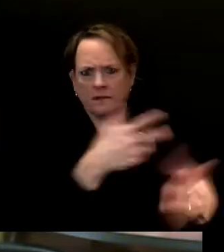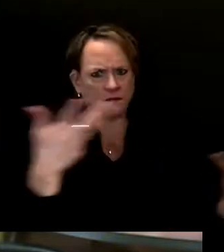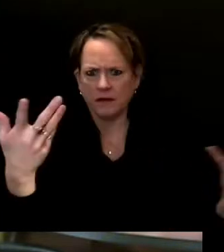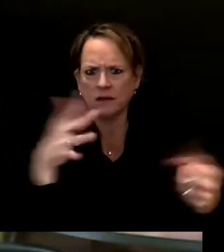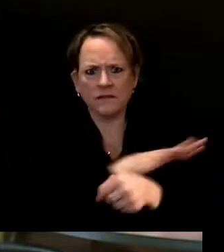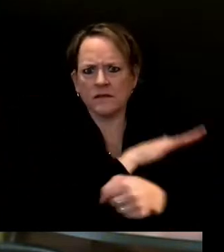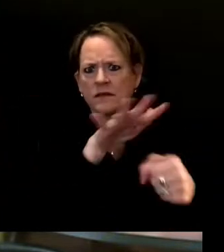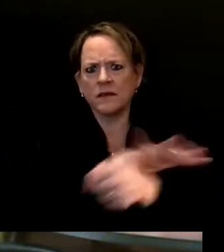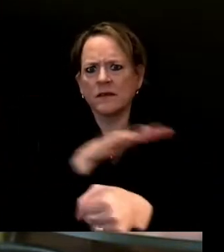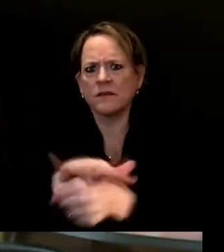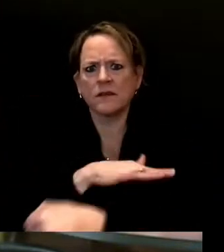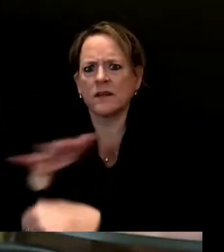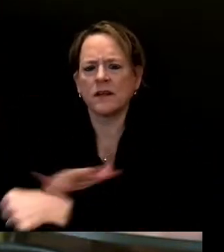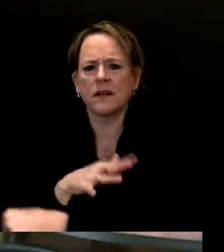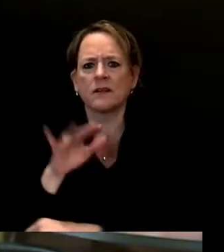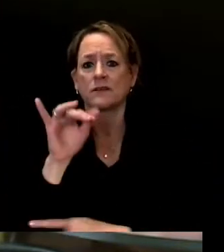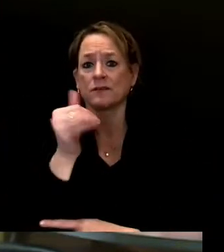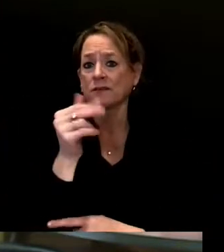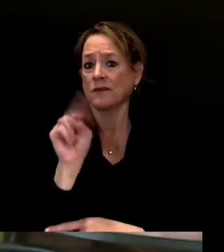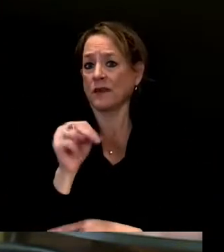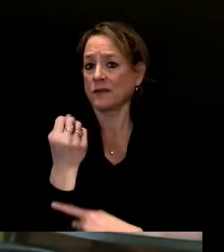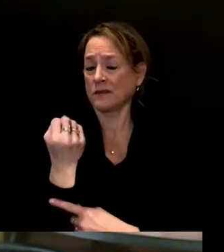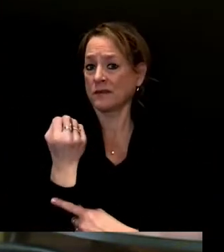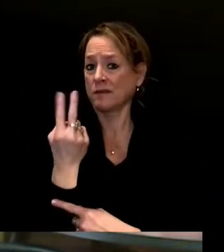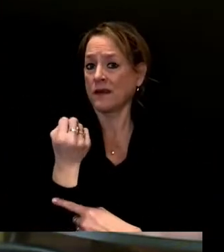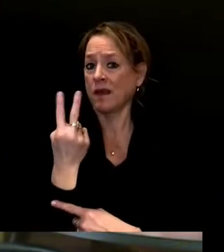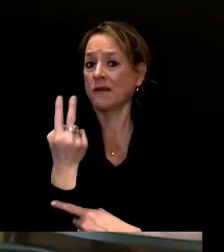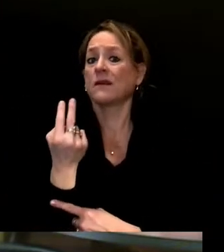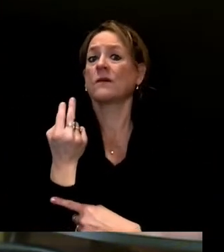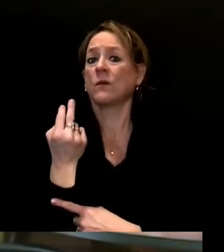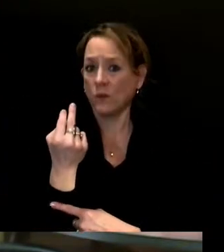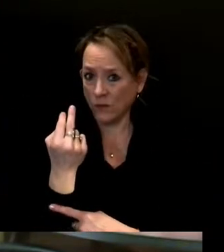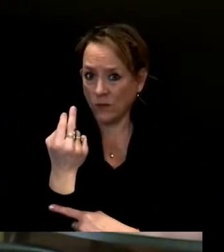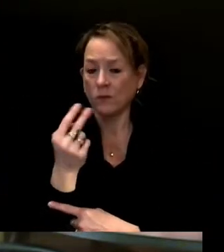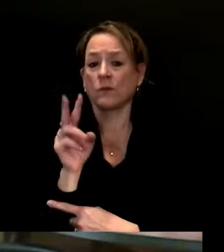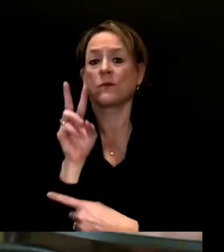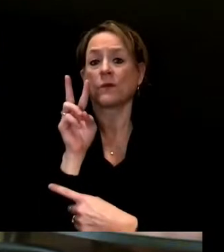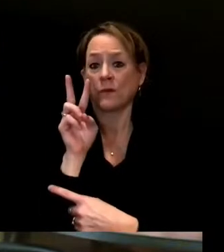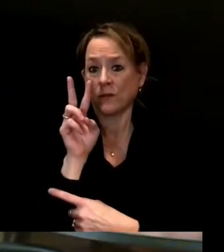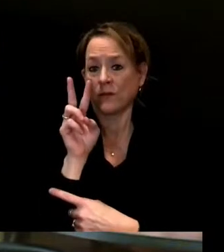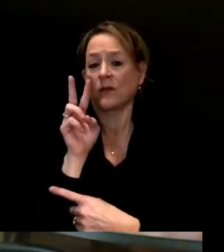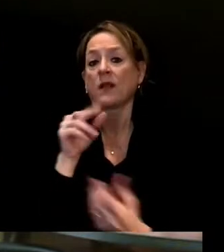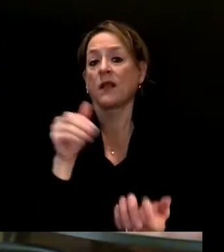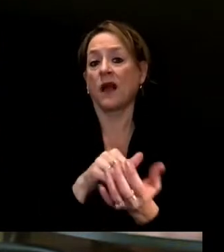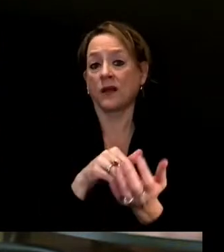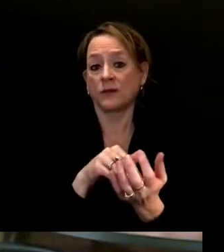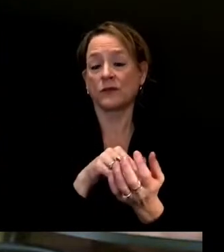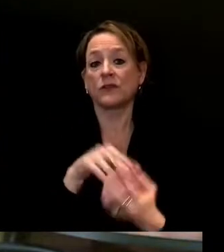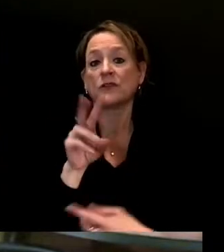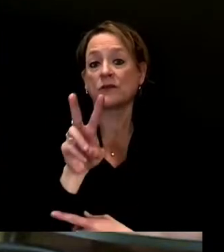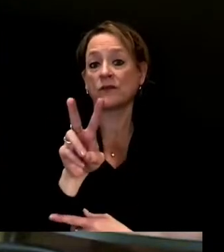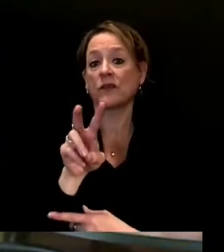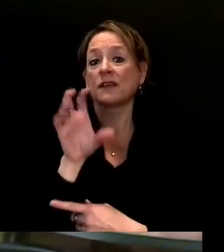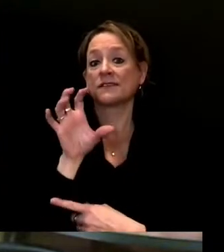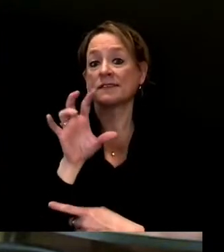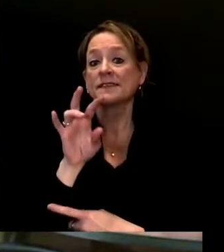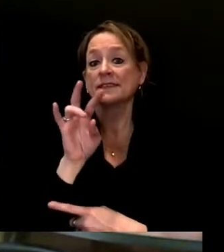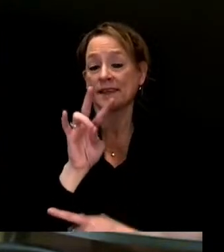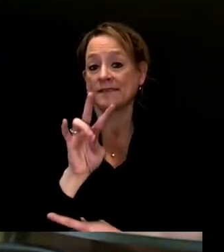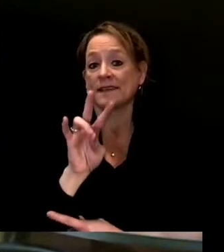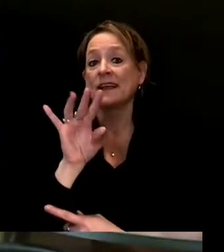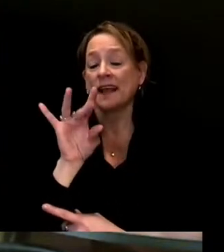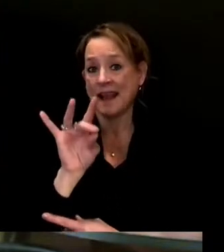2,278 Wisconsinites are hospitalized with COVID-19, which is an increase of 276 patients in 1